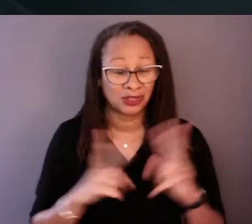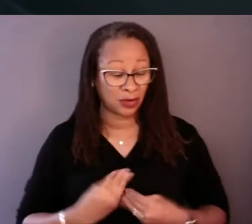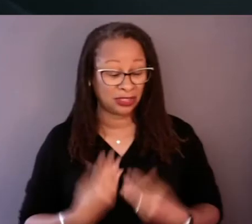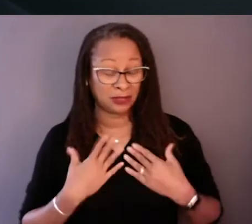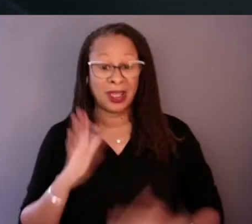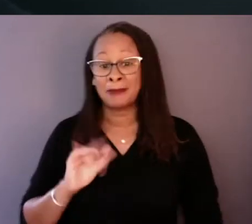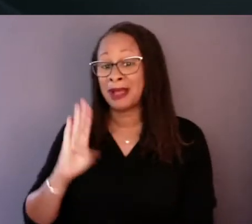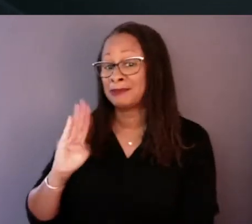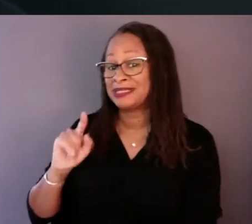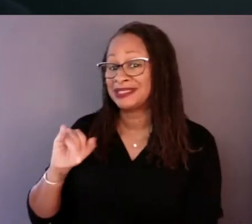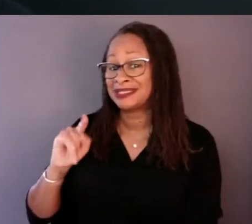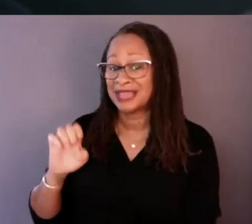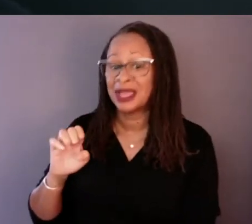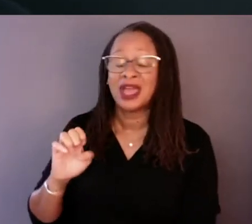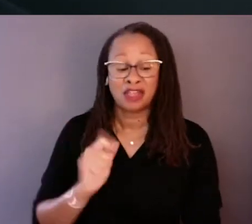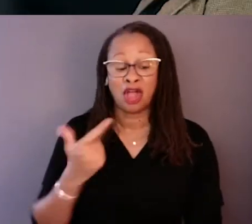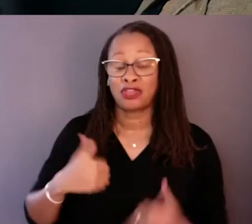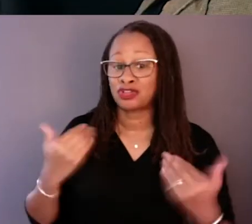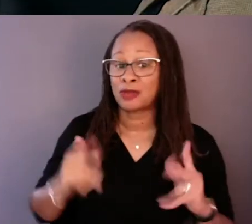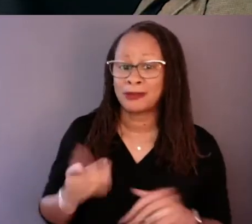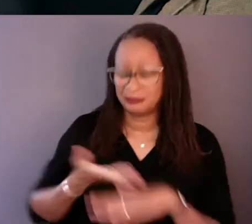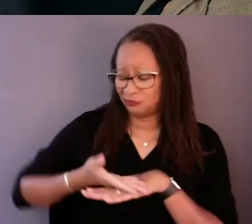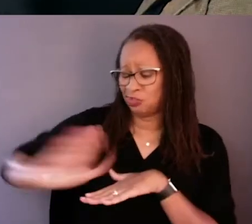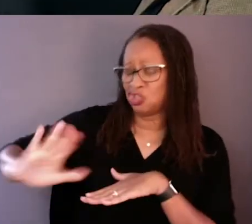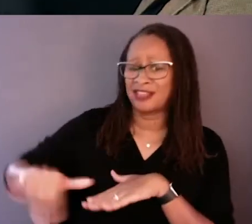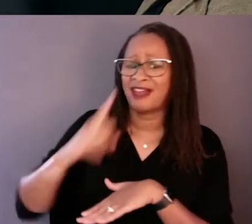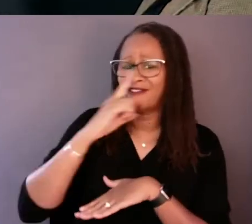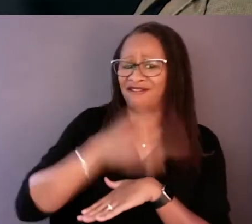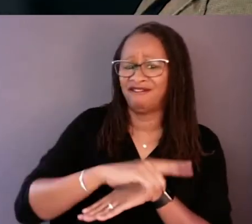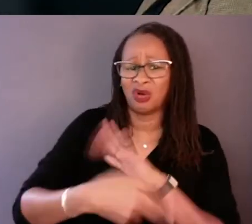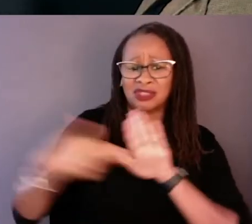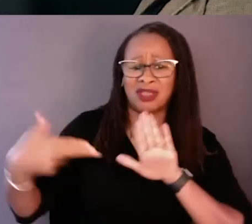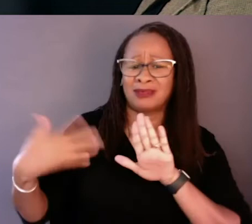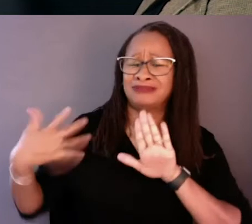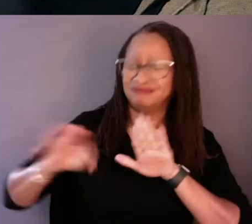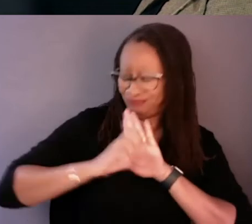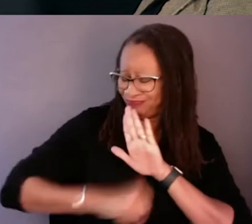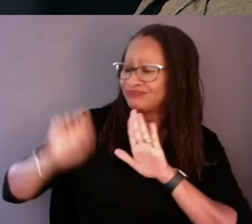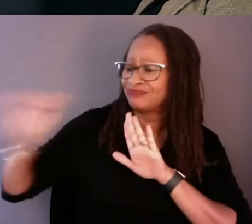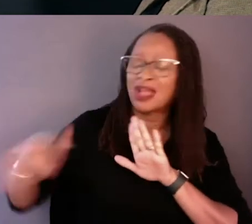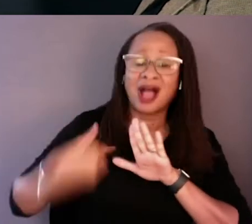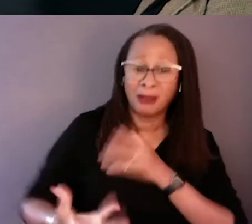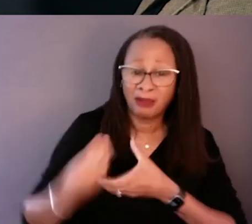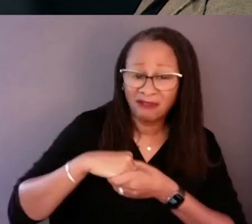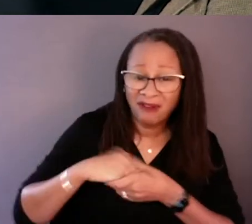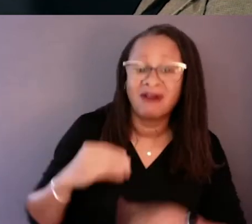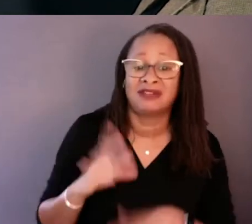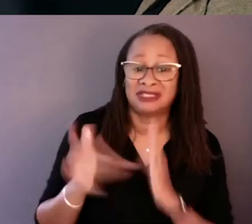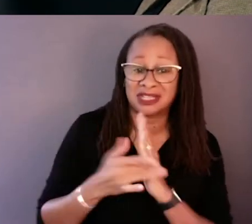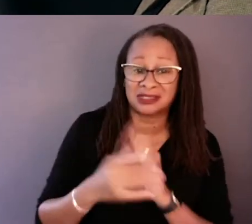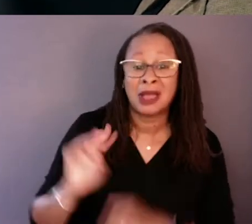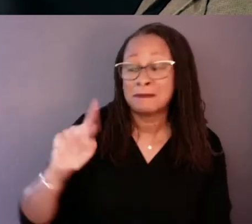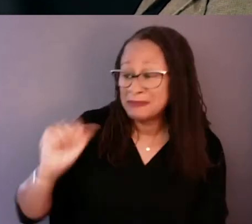just flat out reject that false binary and say, no, I am engaged in technology, I'm media literate, I'm very, you know, extremely technologically